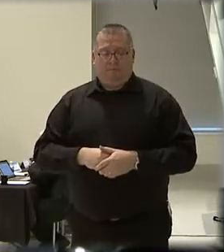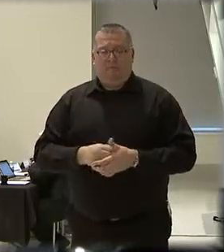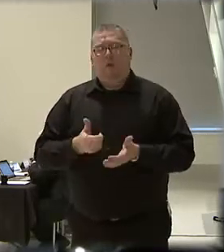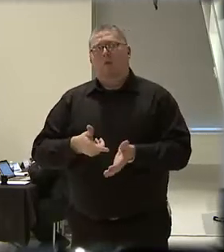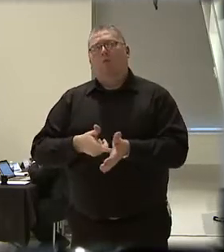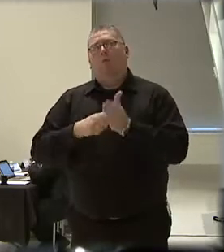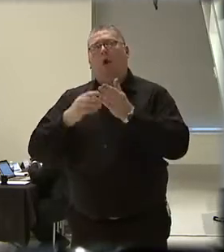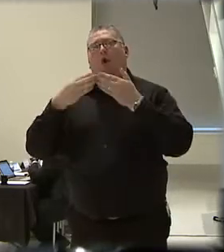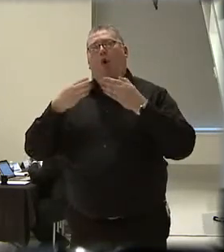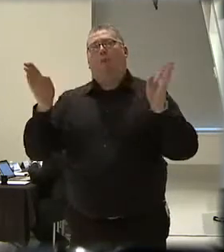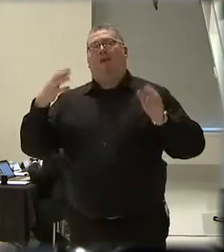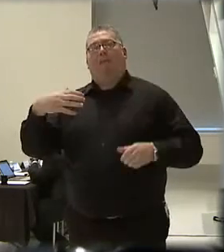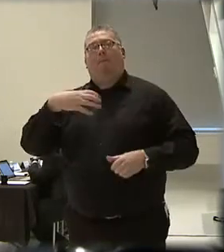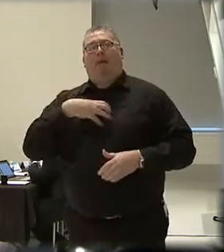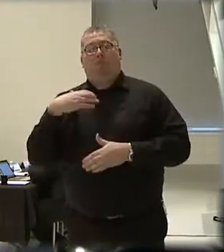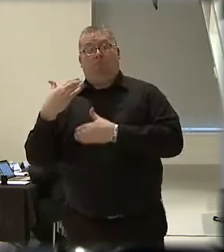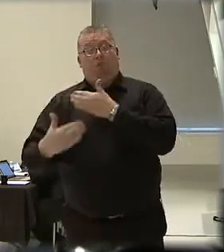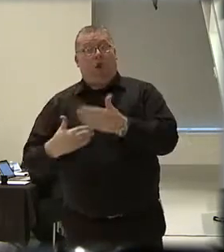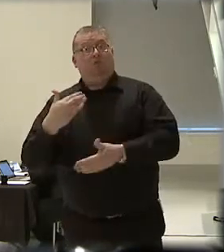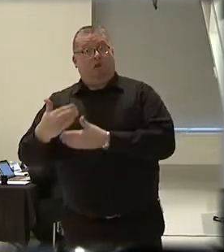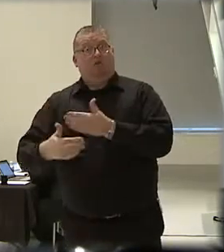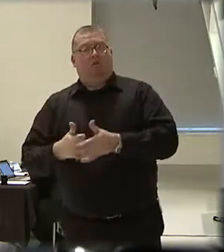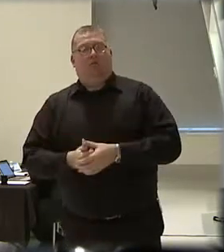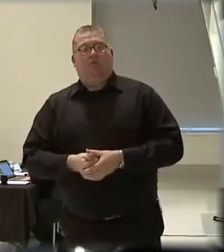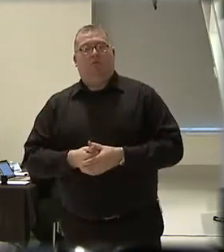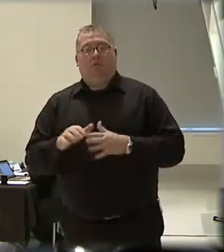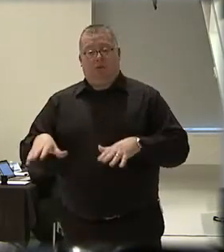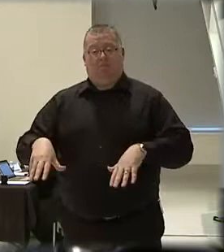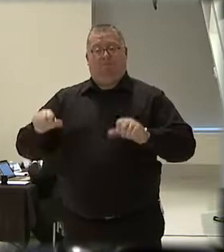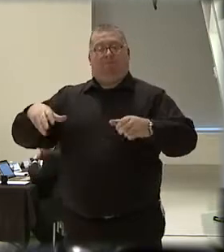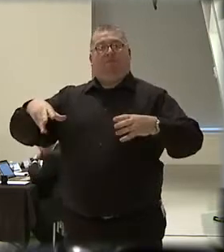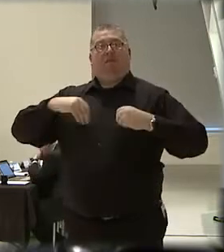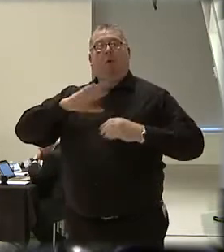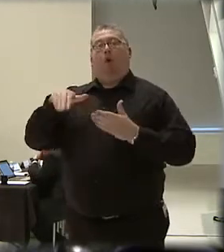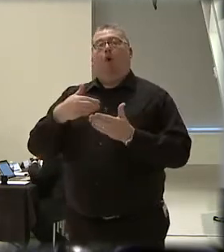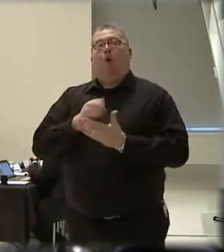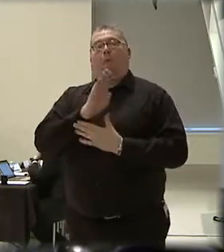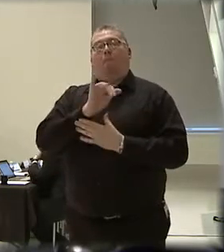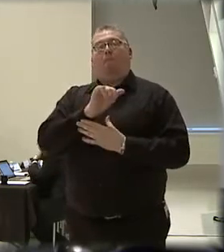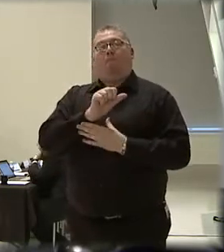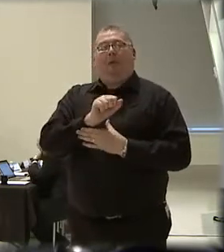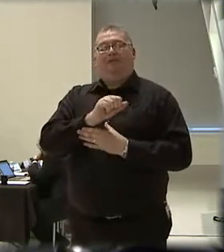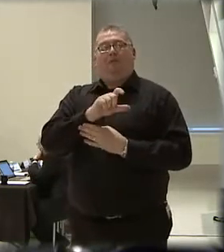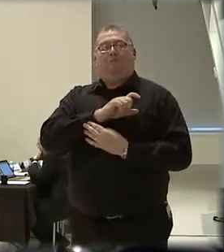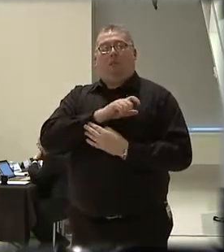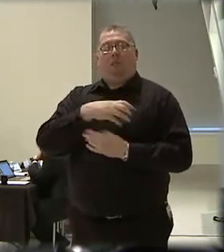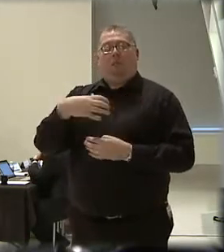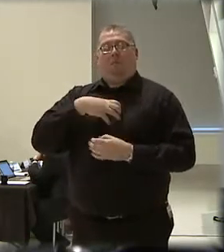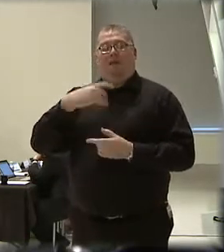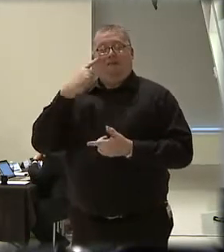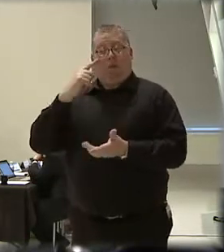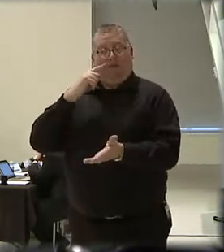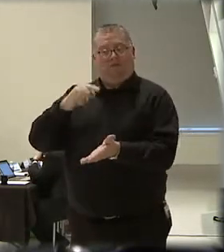Requiring open complaint processes and adoption of all biased policing complaints for